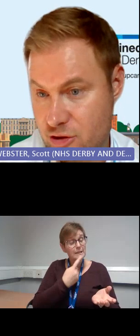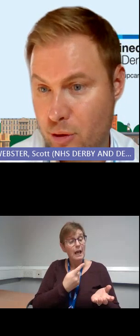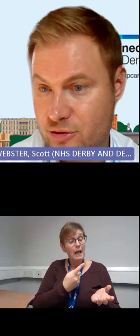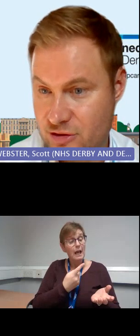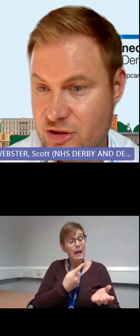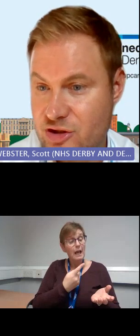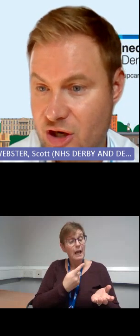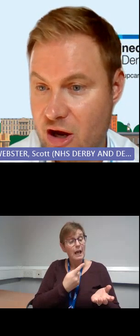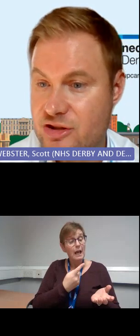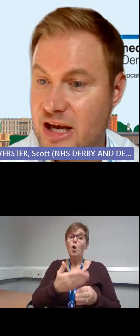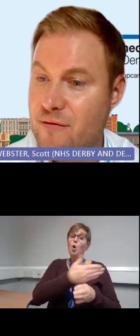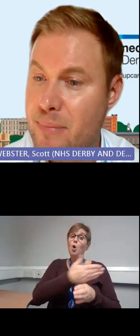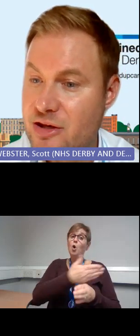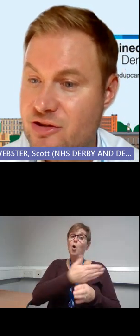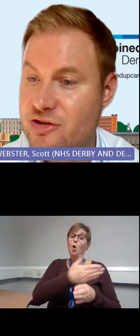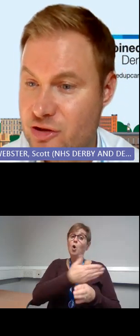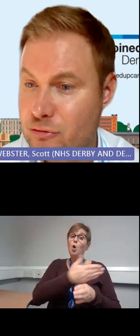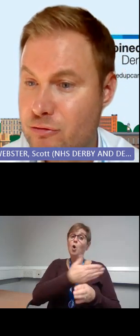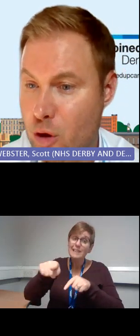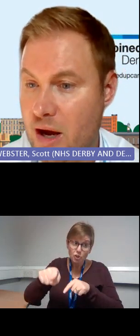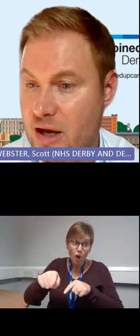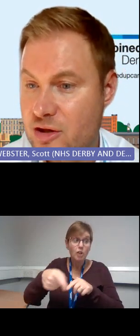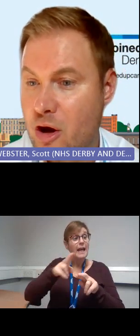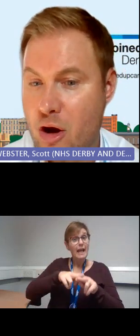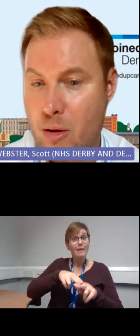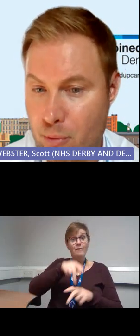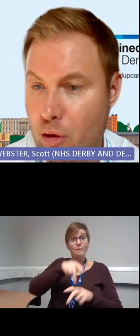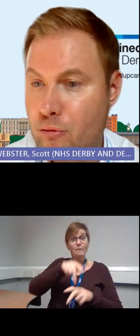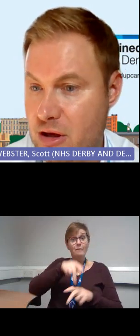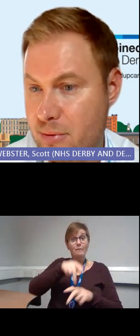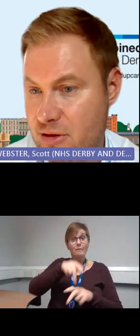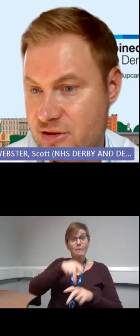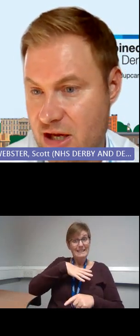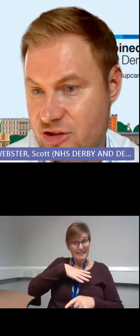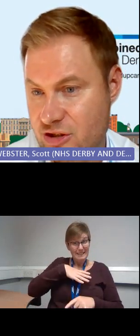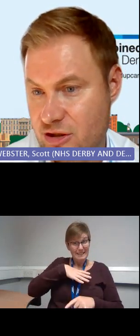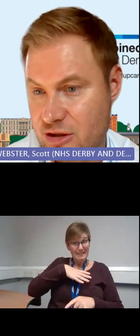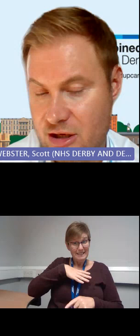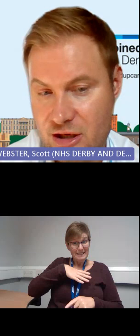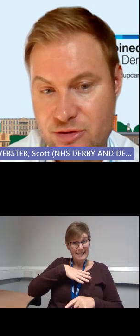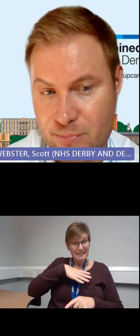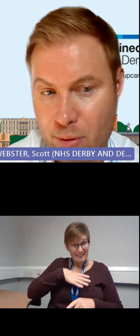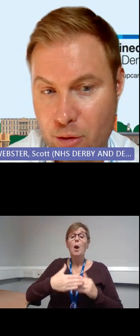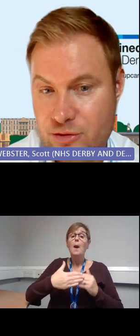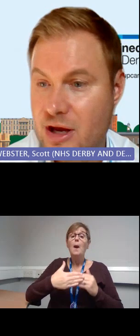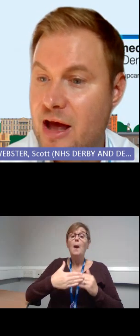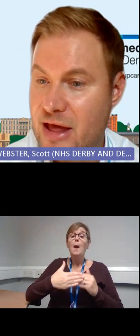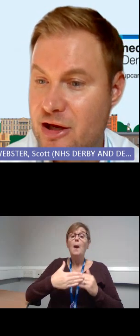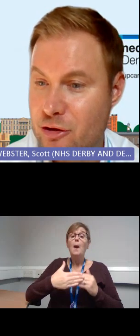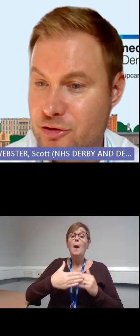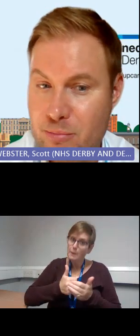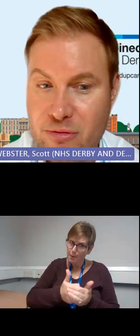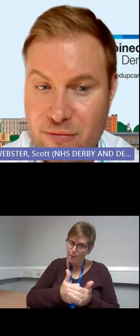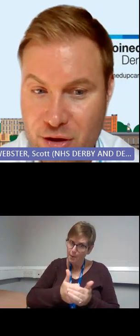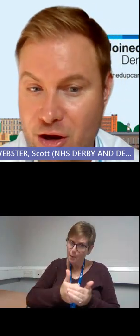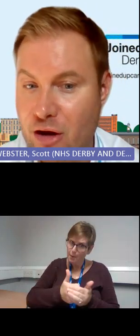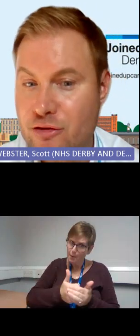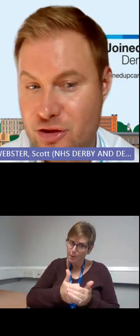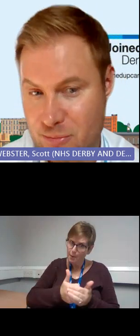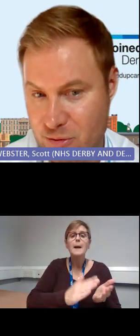following early supported discharge, if a patient still requires more rehabilitation support, they can also